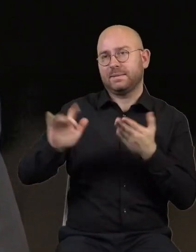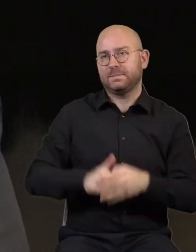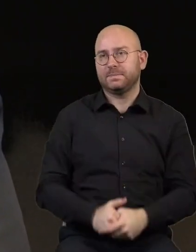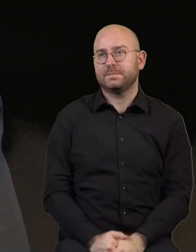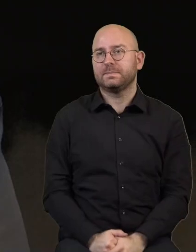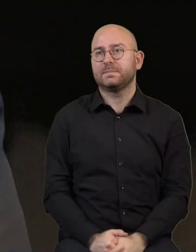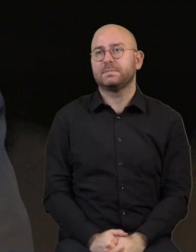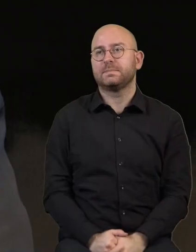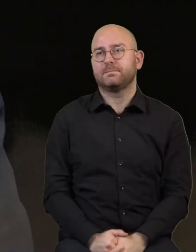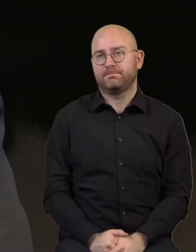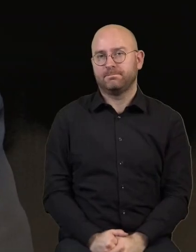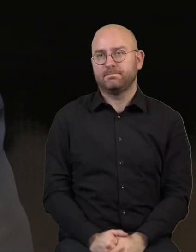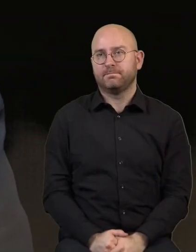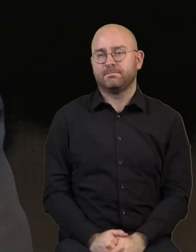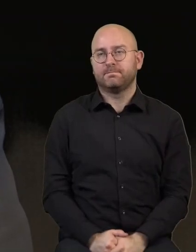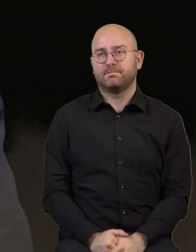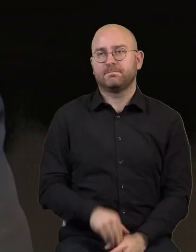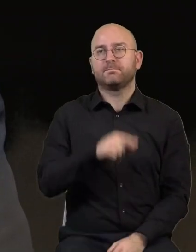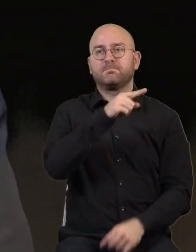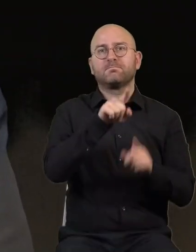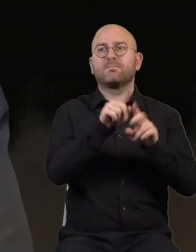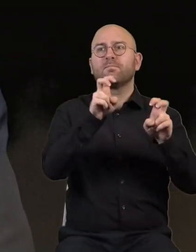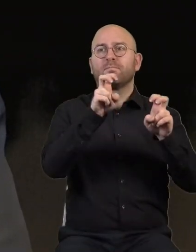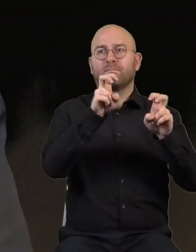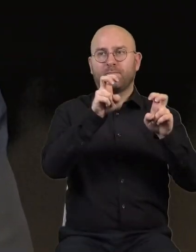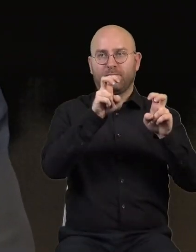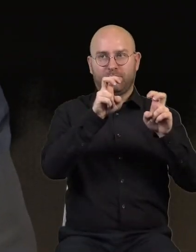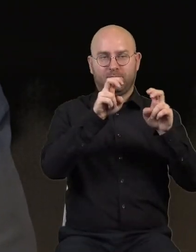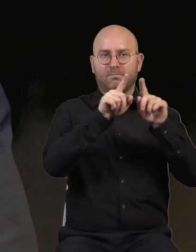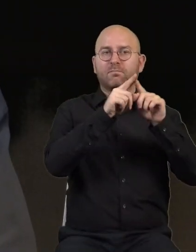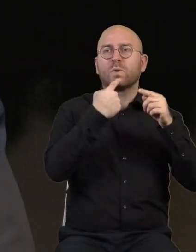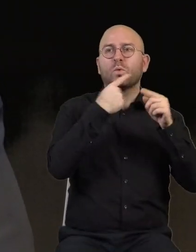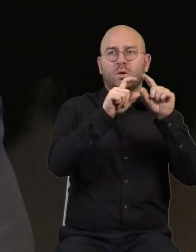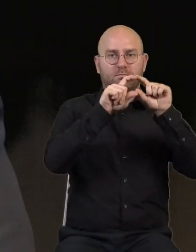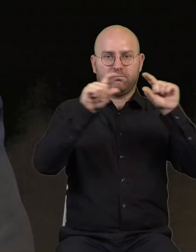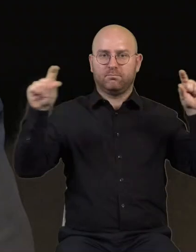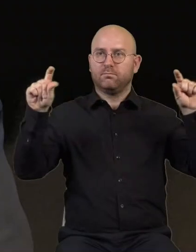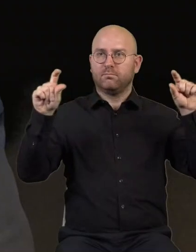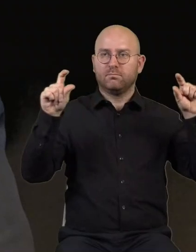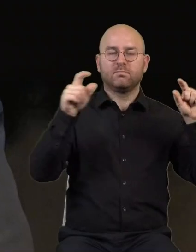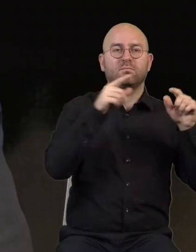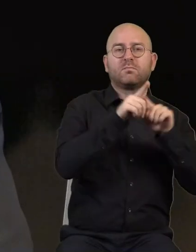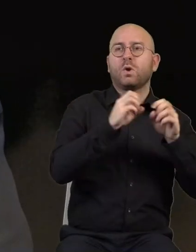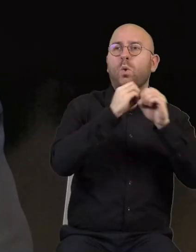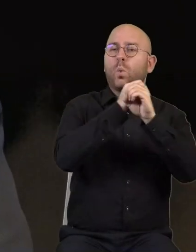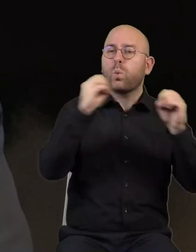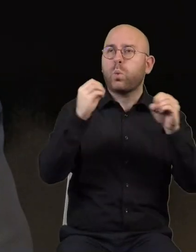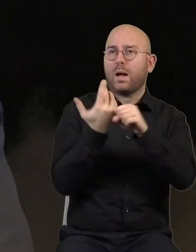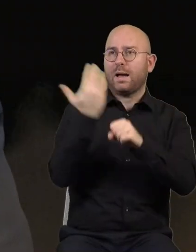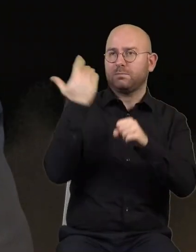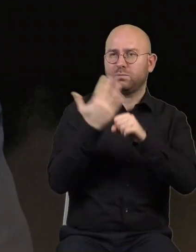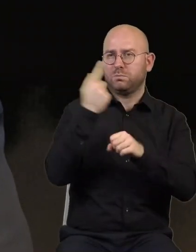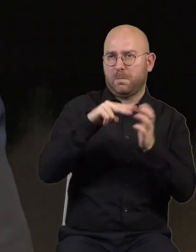directive deals with the definition of zero-emission heavy-duty vehicles and clean heavy-duty vehicles